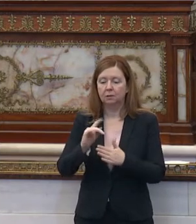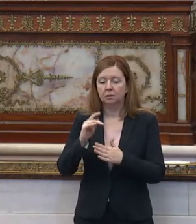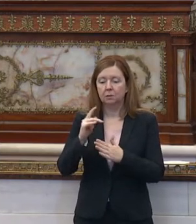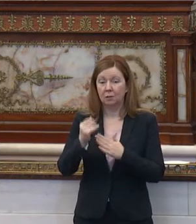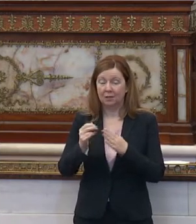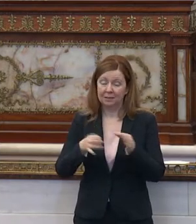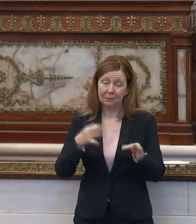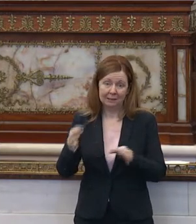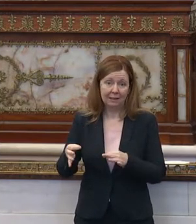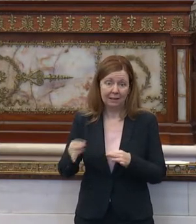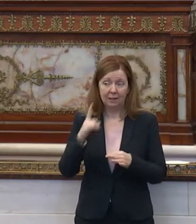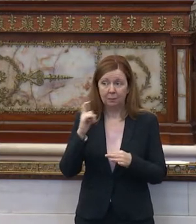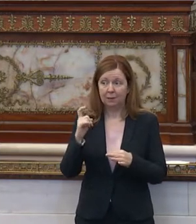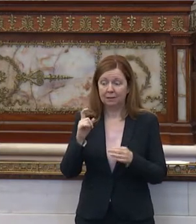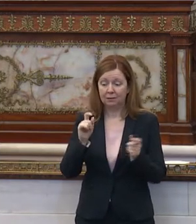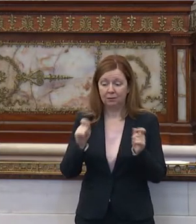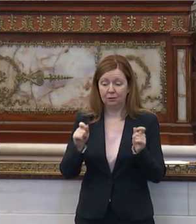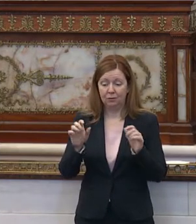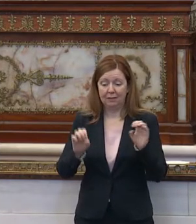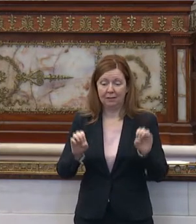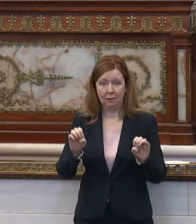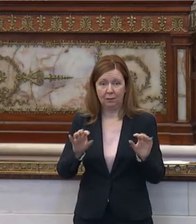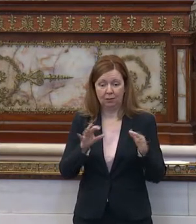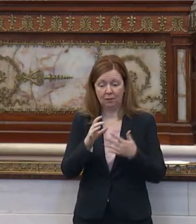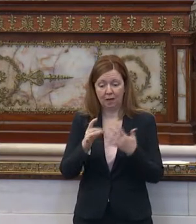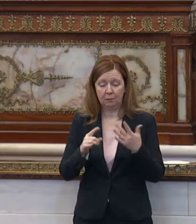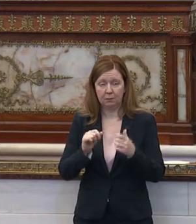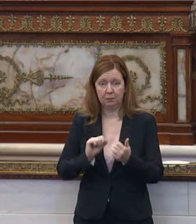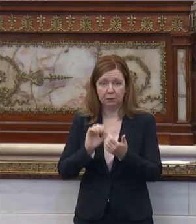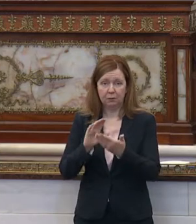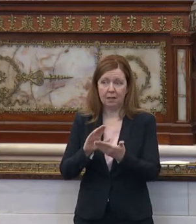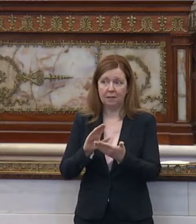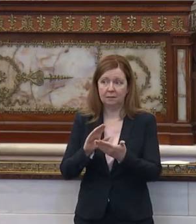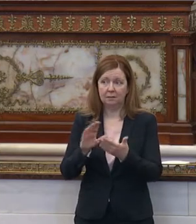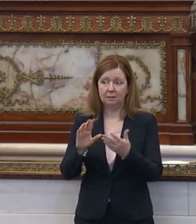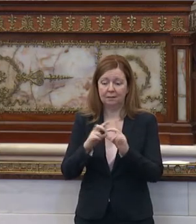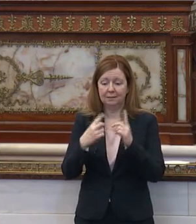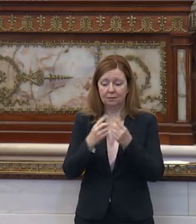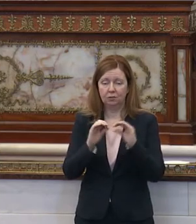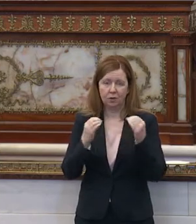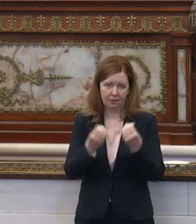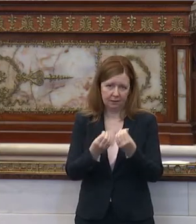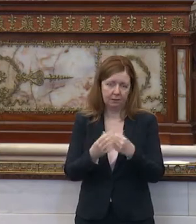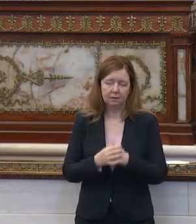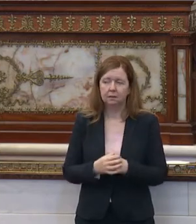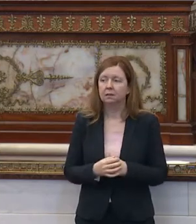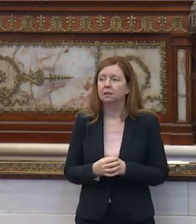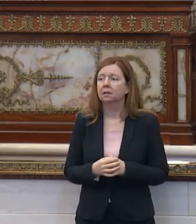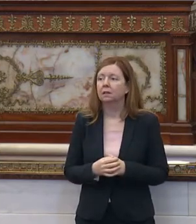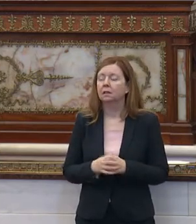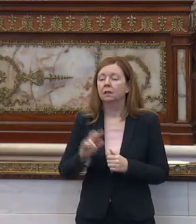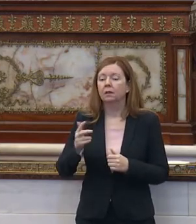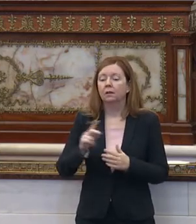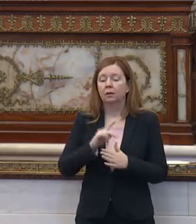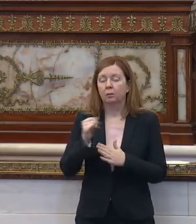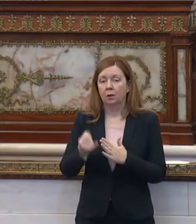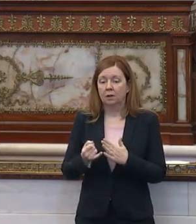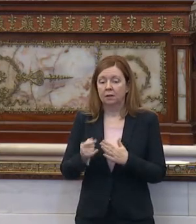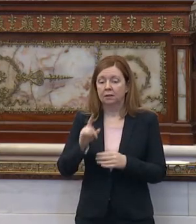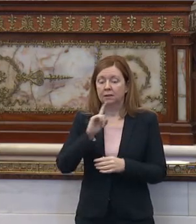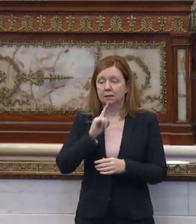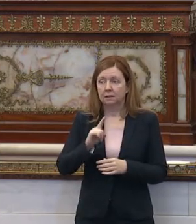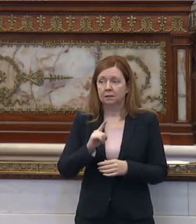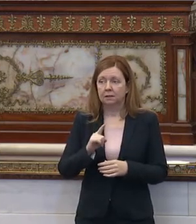delayed due to reevaluation of options to address the district offices. The third project